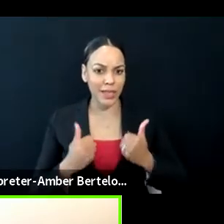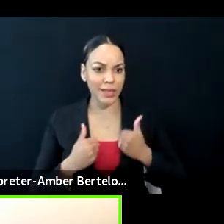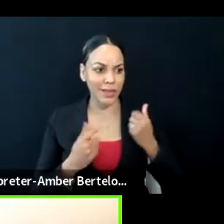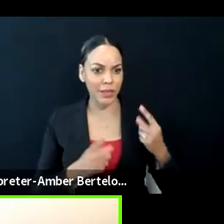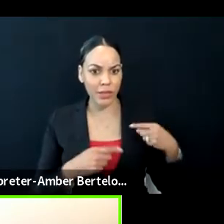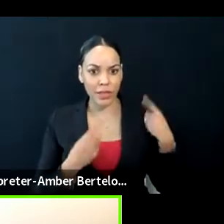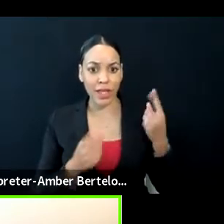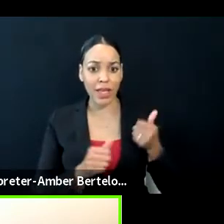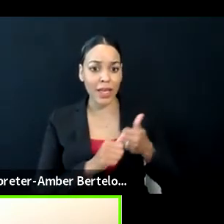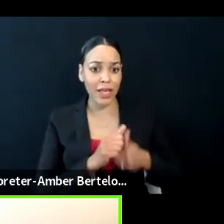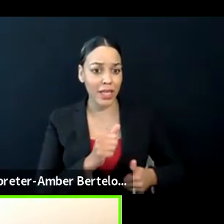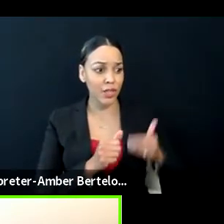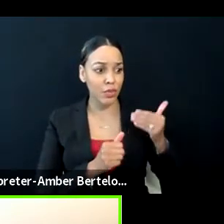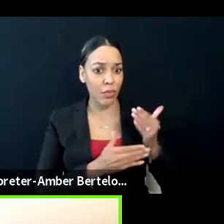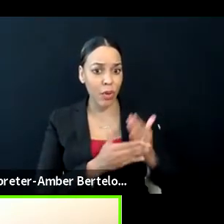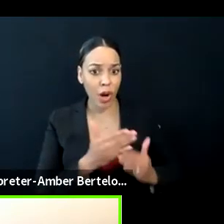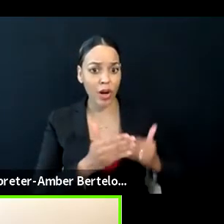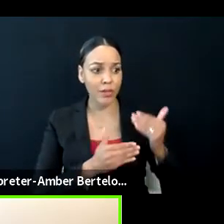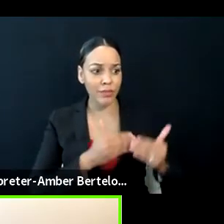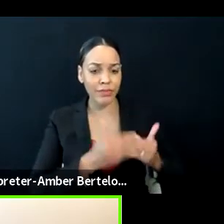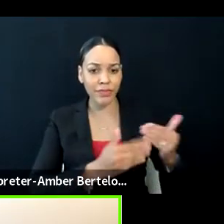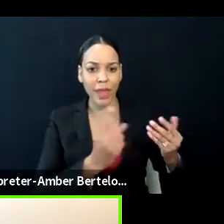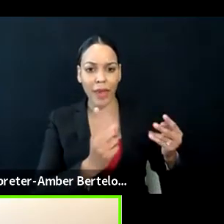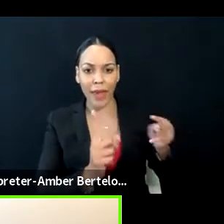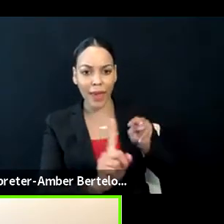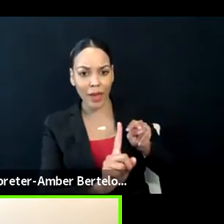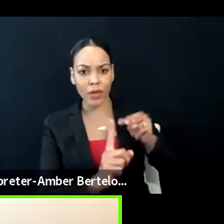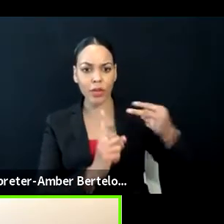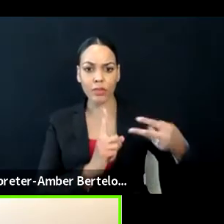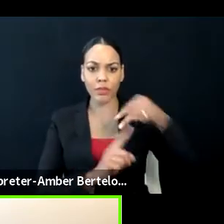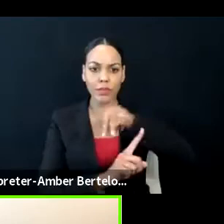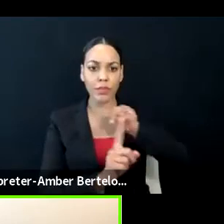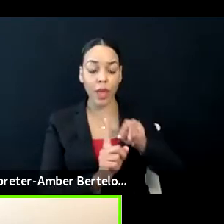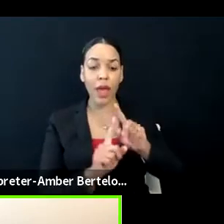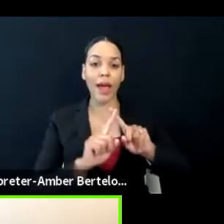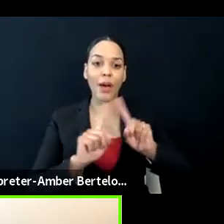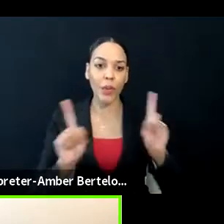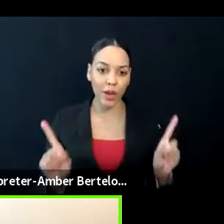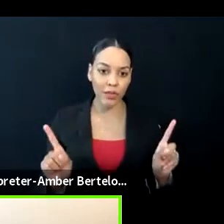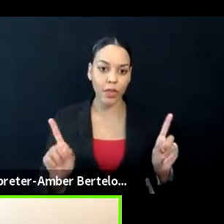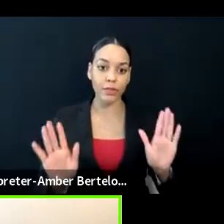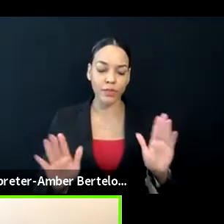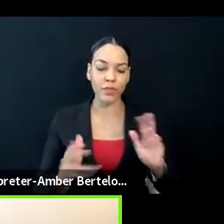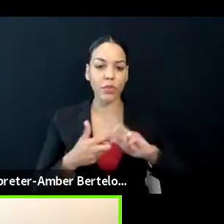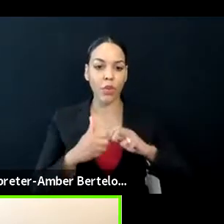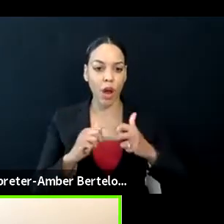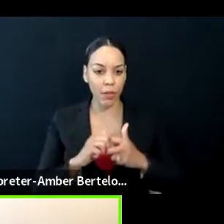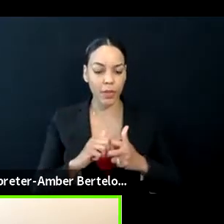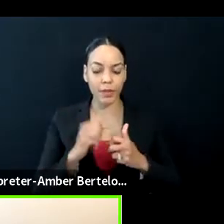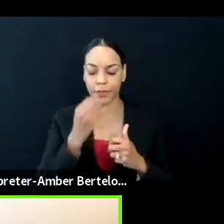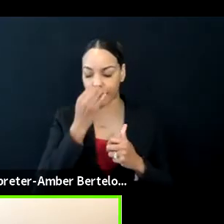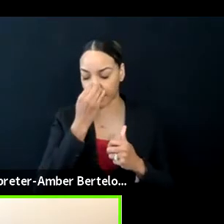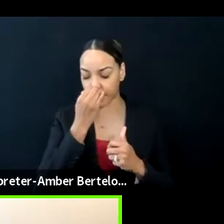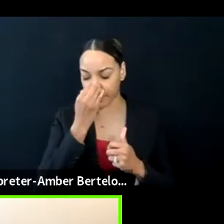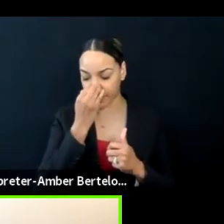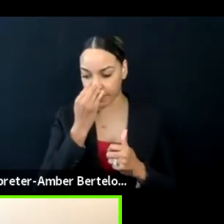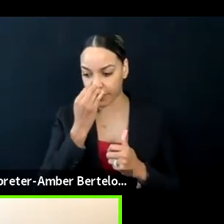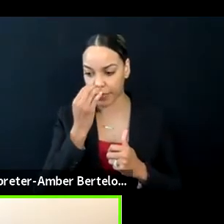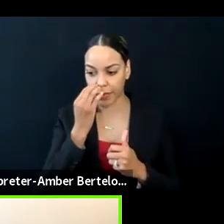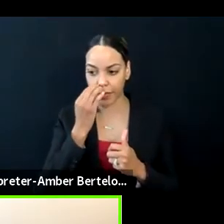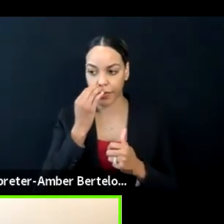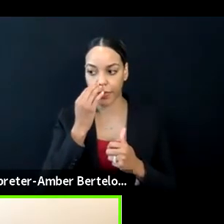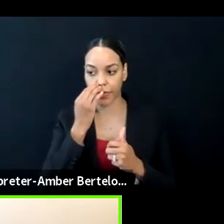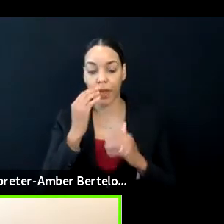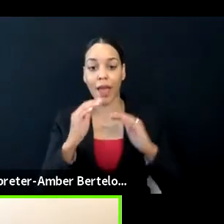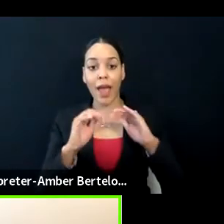every stage, every angle. However, here's the problem. The ways in which those